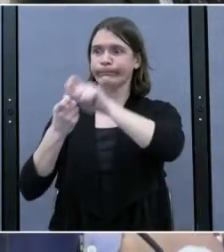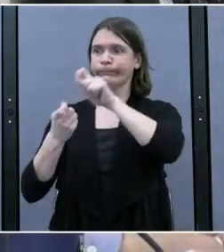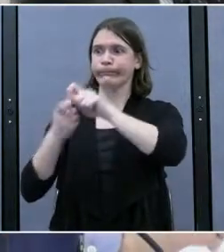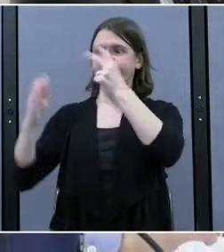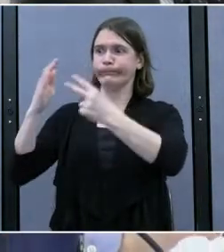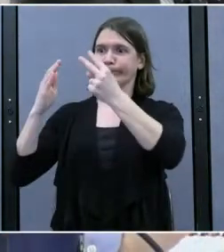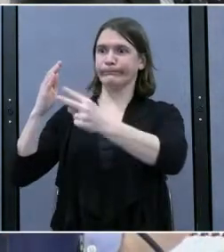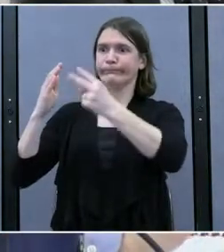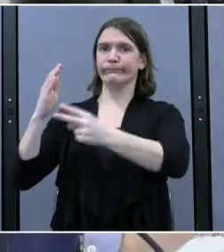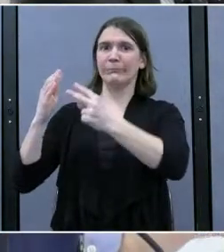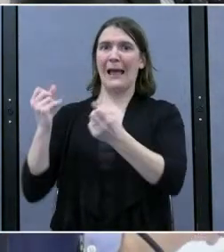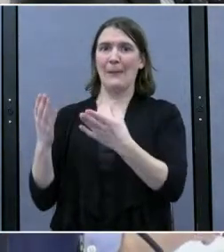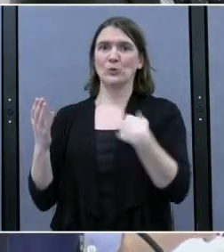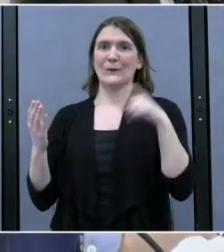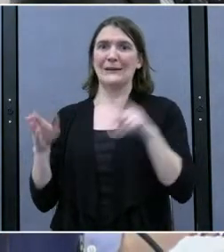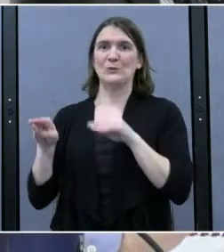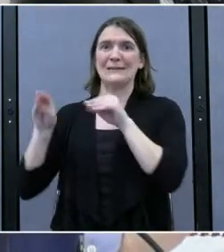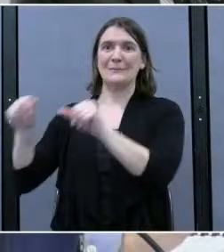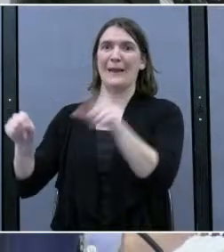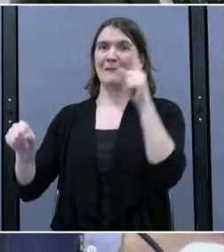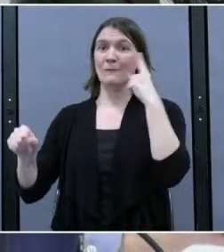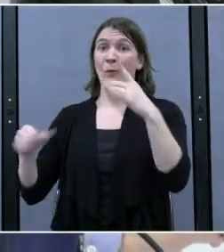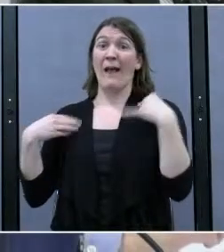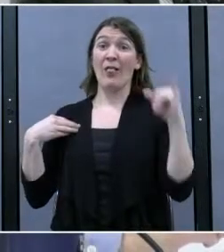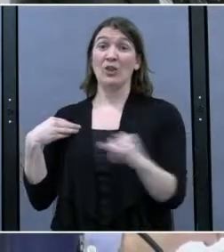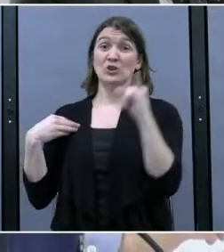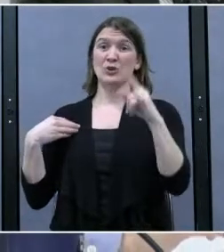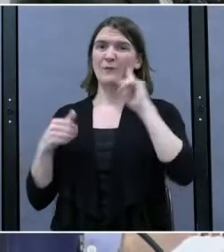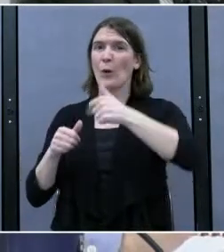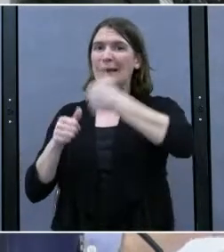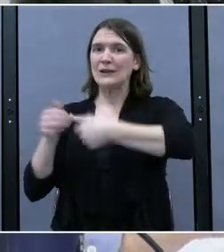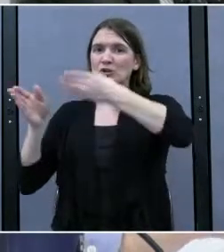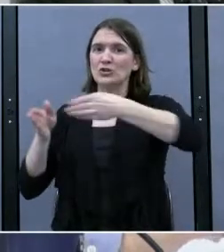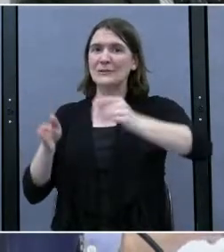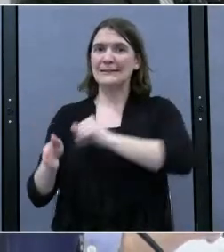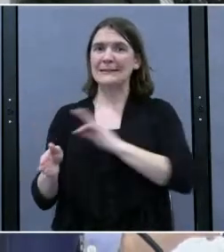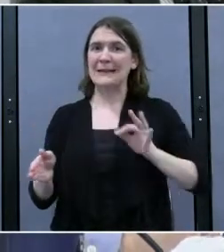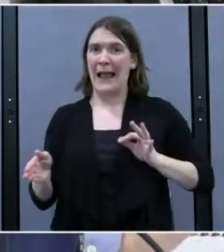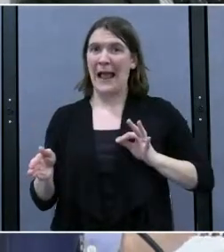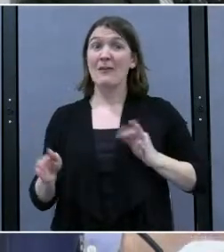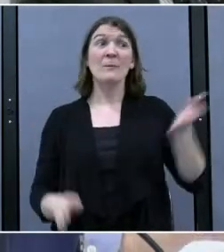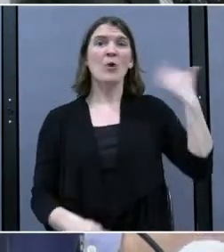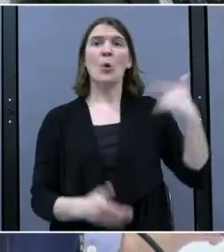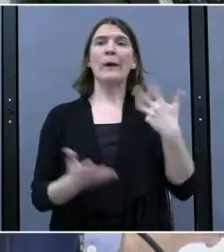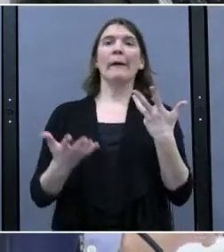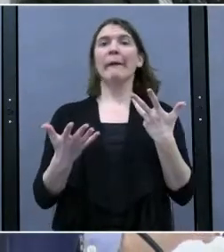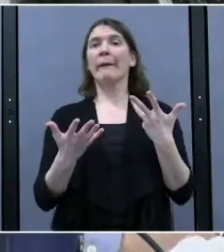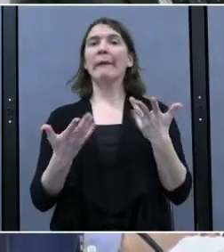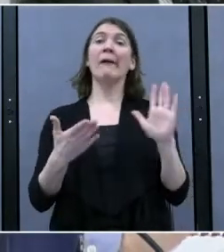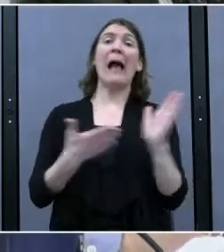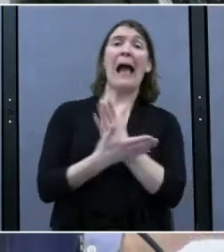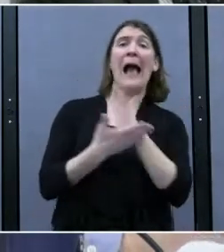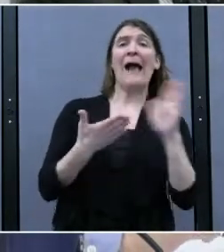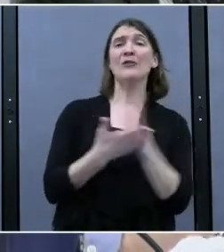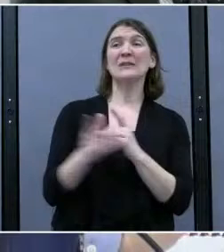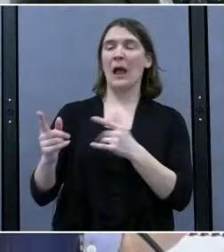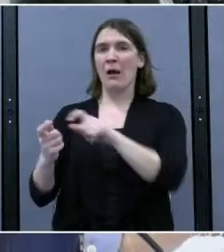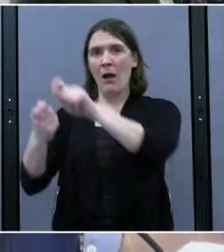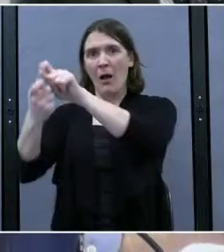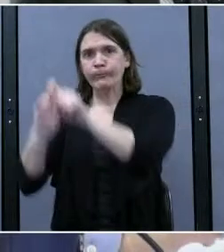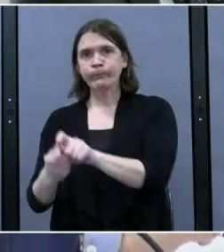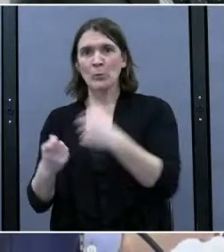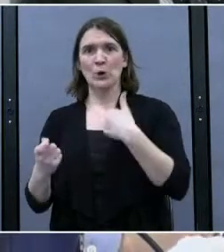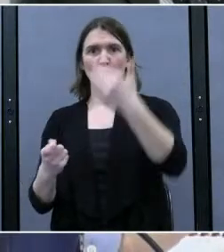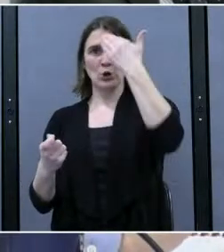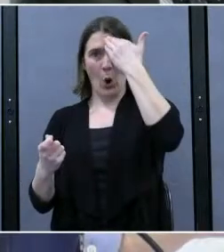forecast for us how much we're going to need to spend on health insurance than we used to. We used to just use like an average figure, and now it's much more